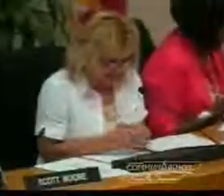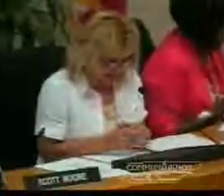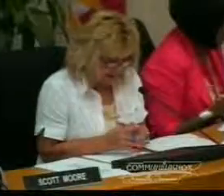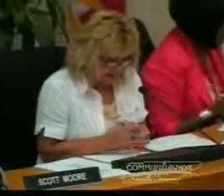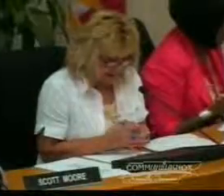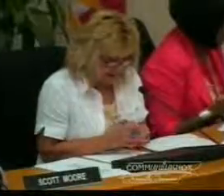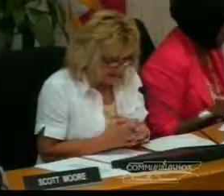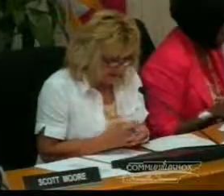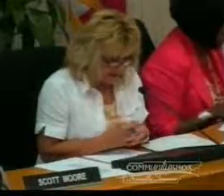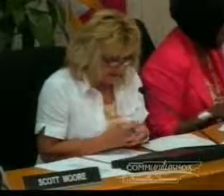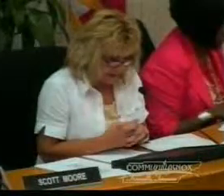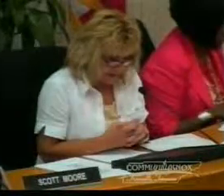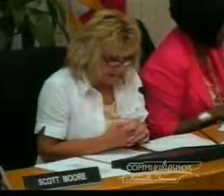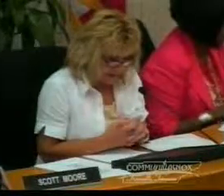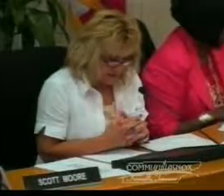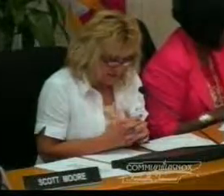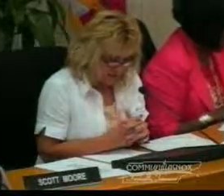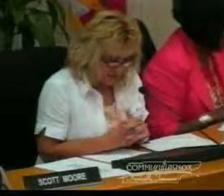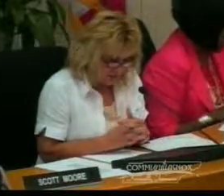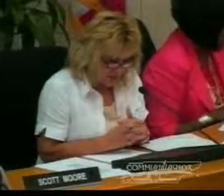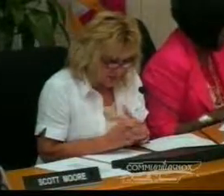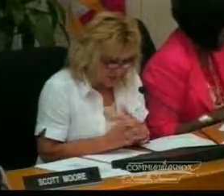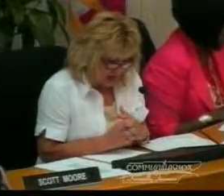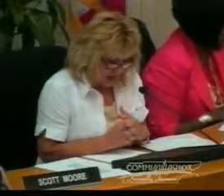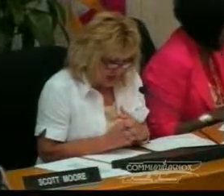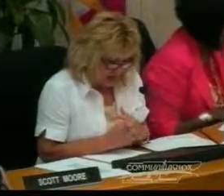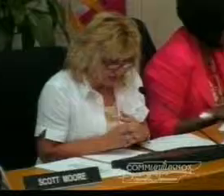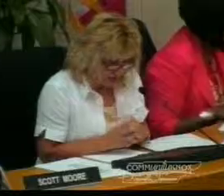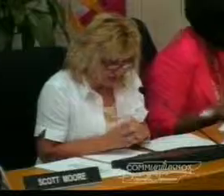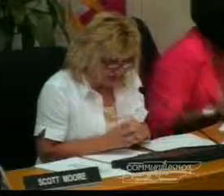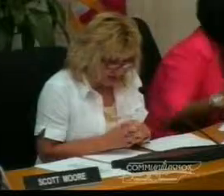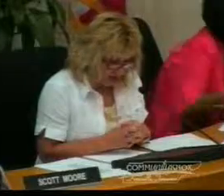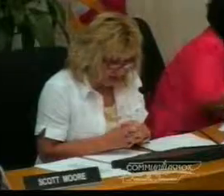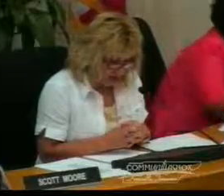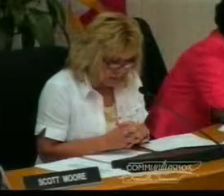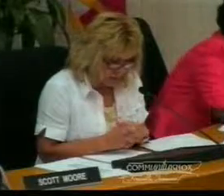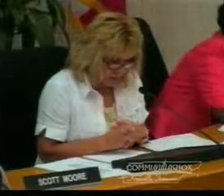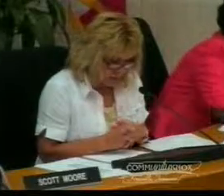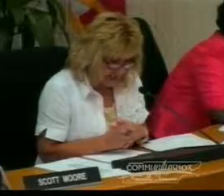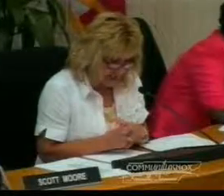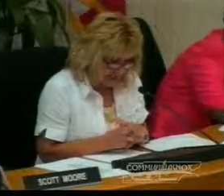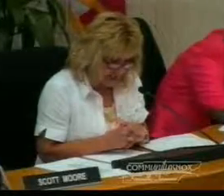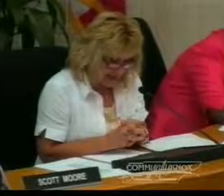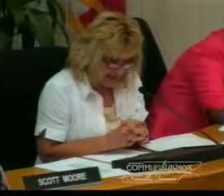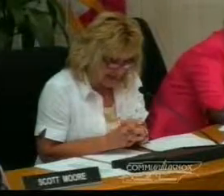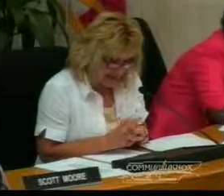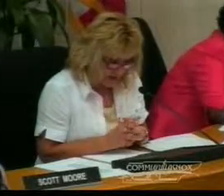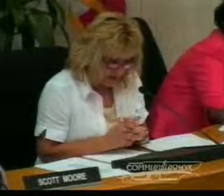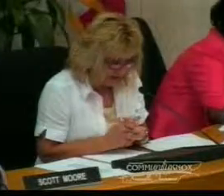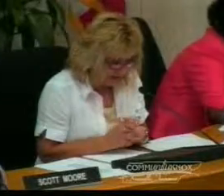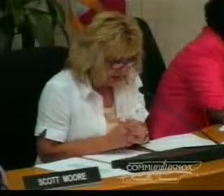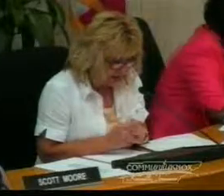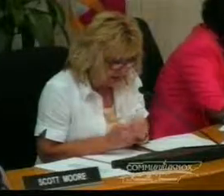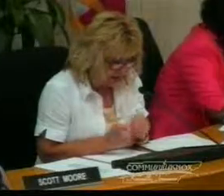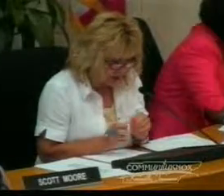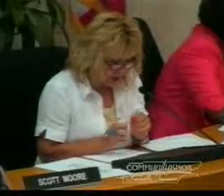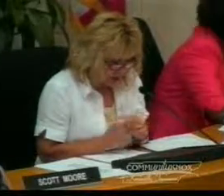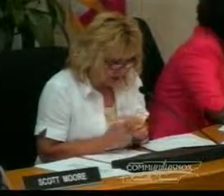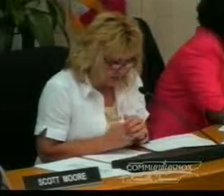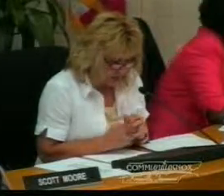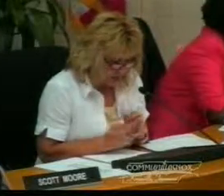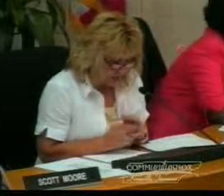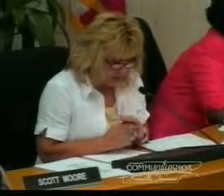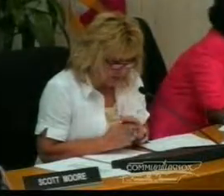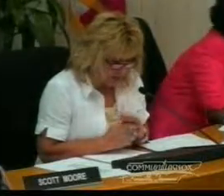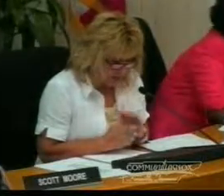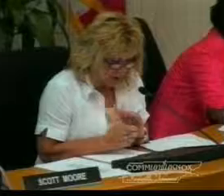public forum. Rick Davis. Oh, hang on, we got one more. Oh, yeah. Ordinance 105, this is amending